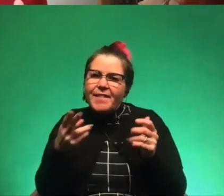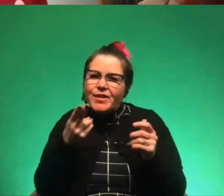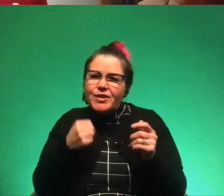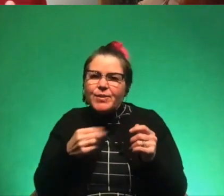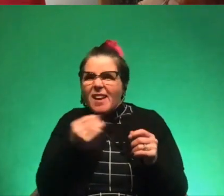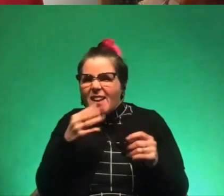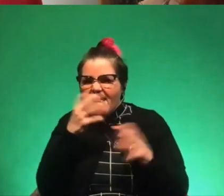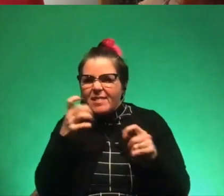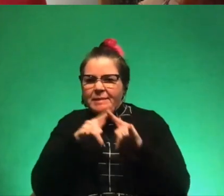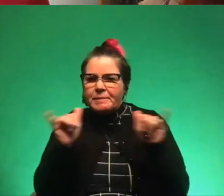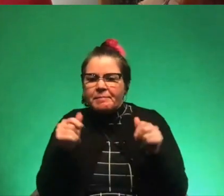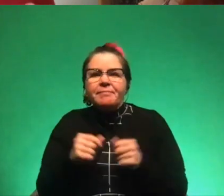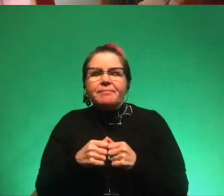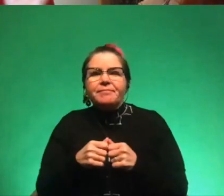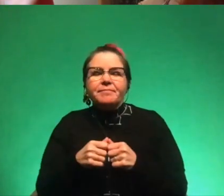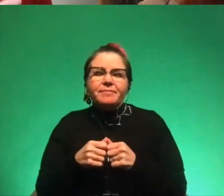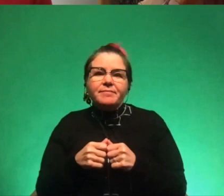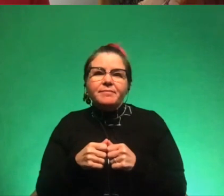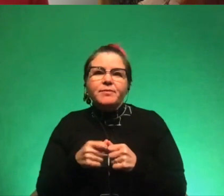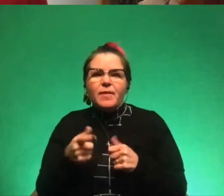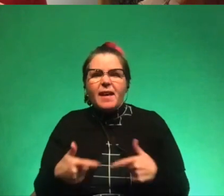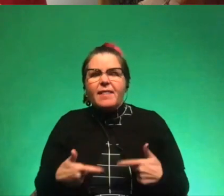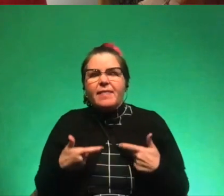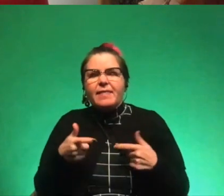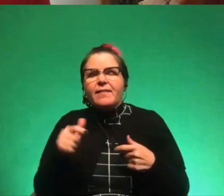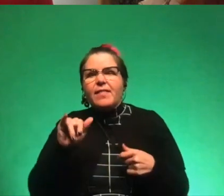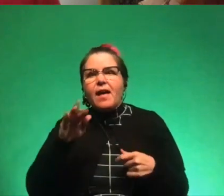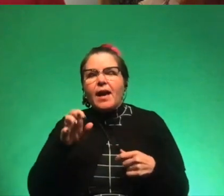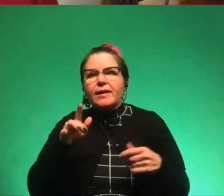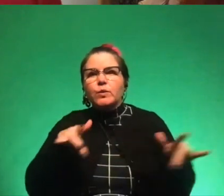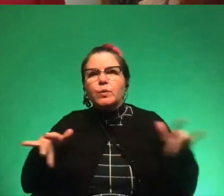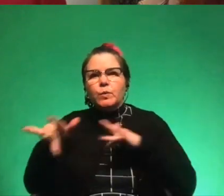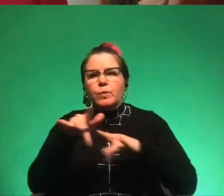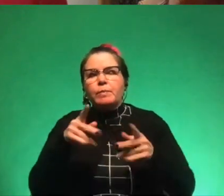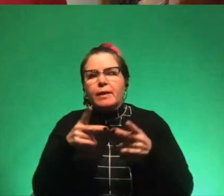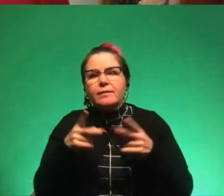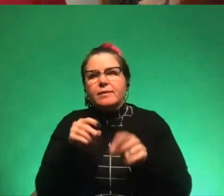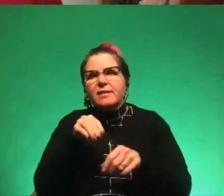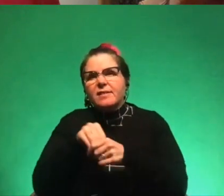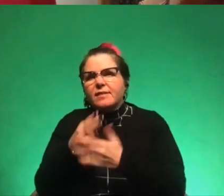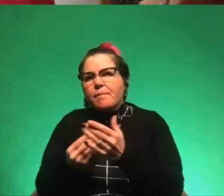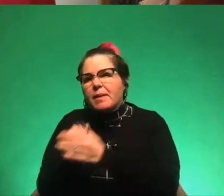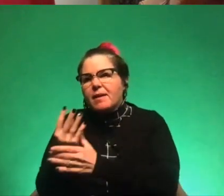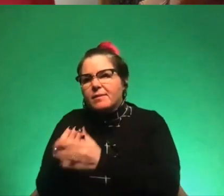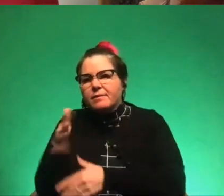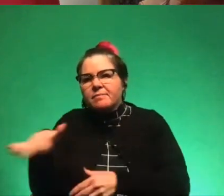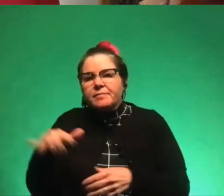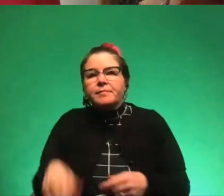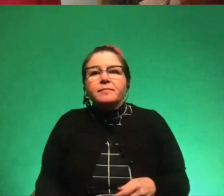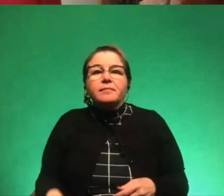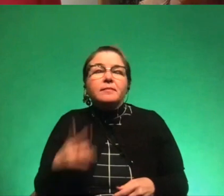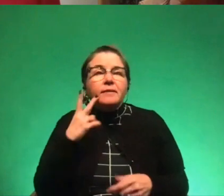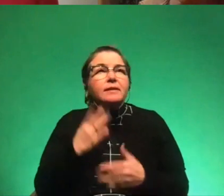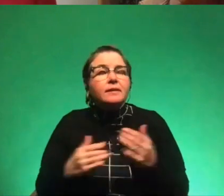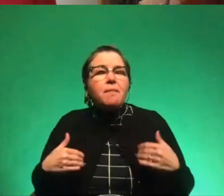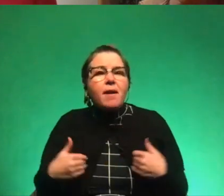ugly at the same time, and so they live in the ice-free areas as well in some of the vegetation. But we see some animals,